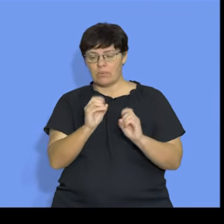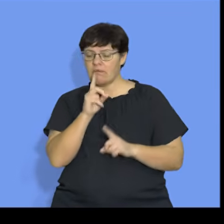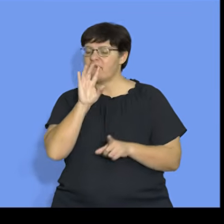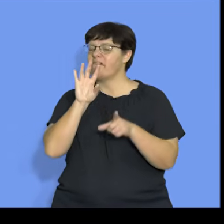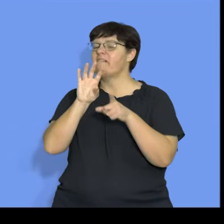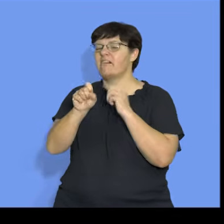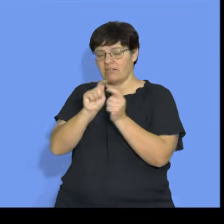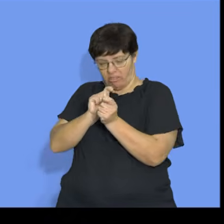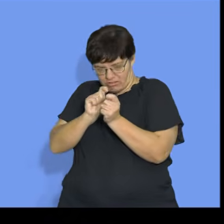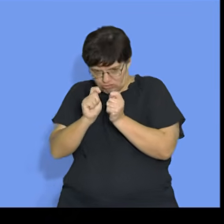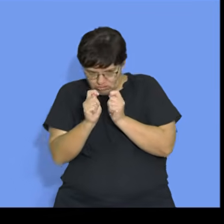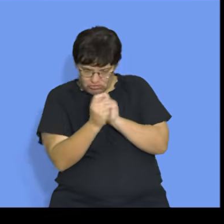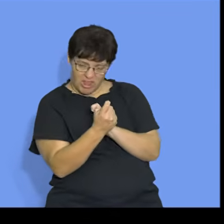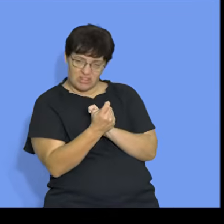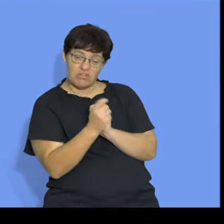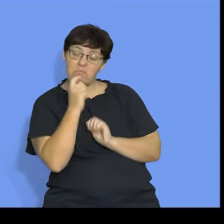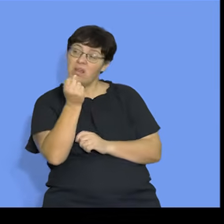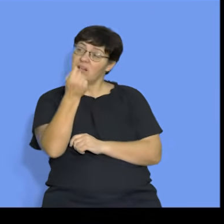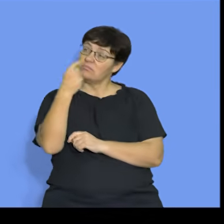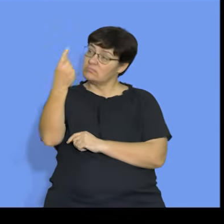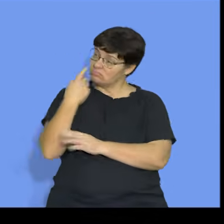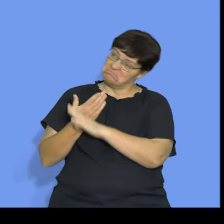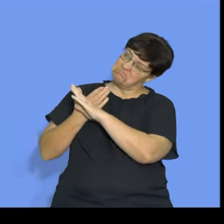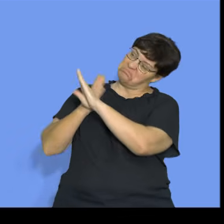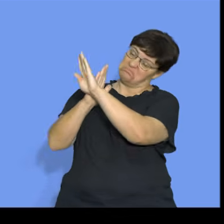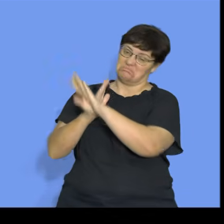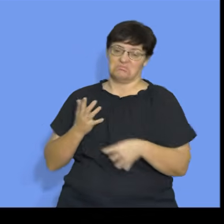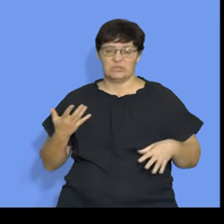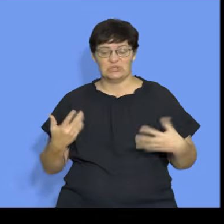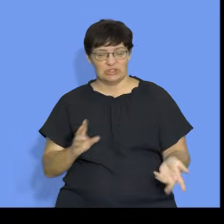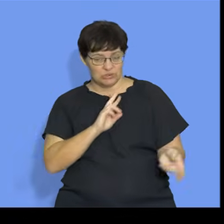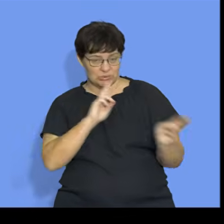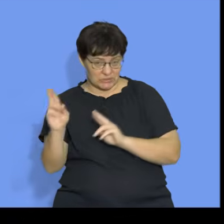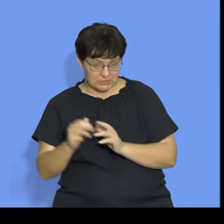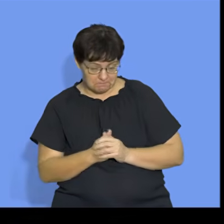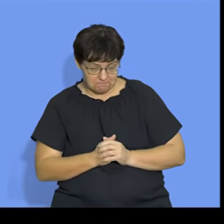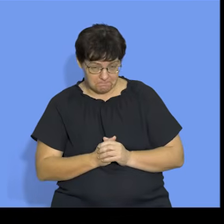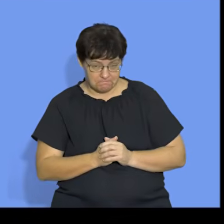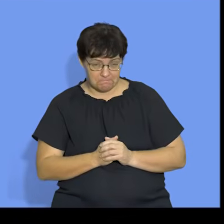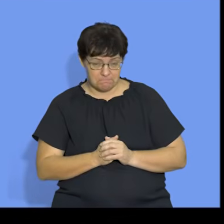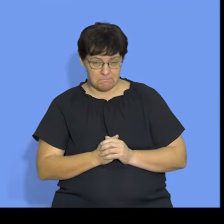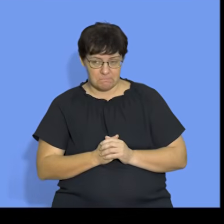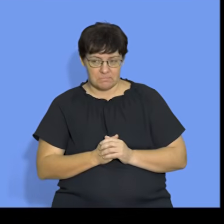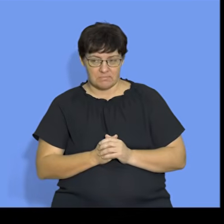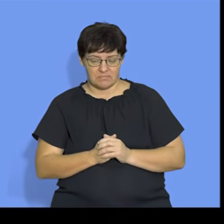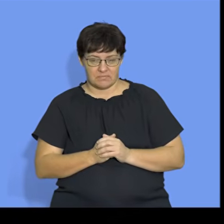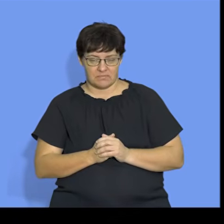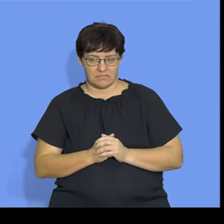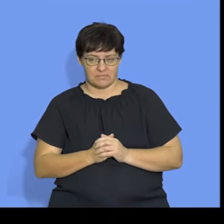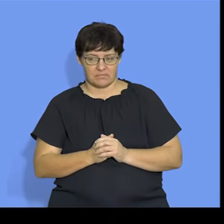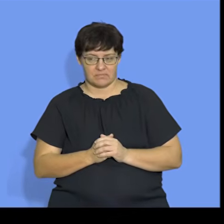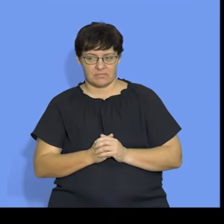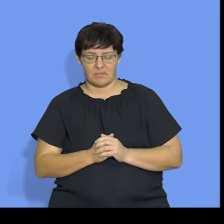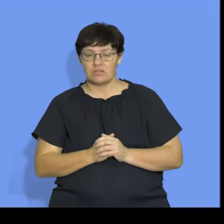do not respond. All right, they do not respond to antibiotics. So